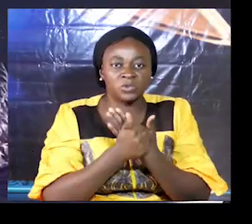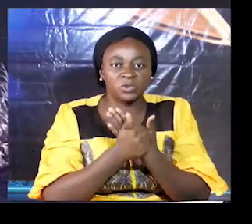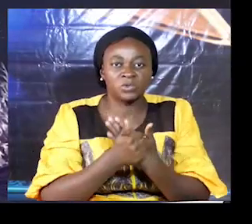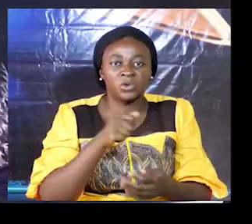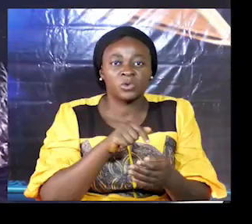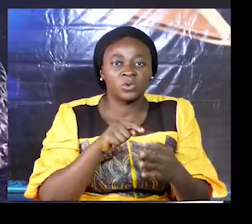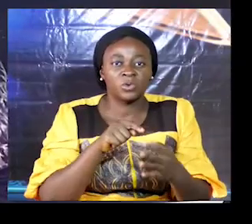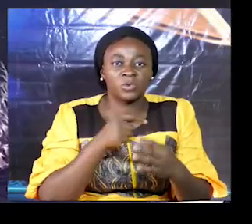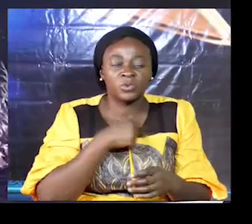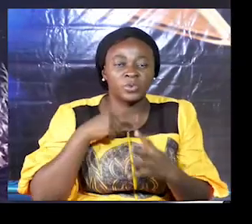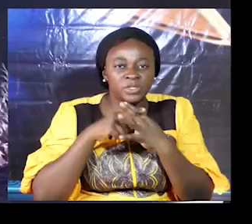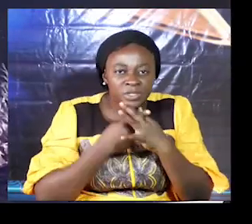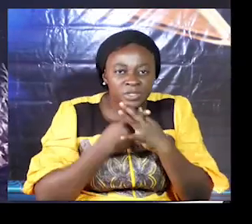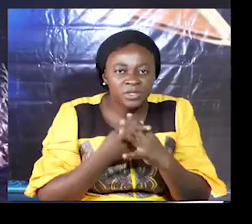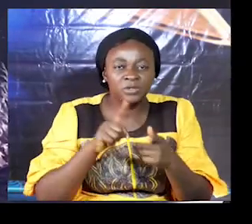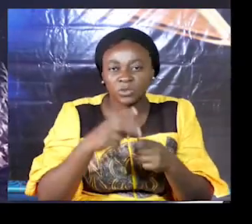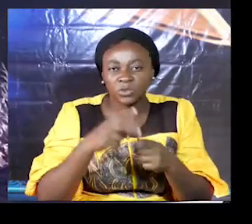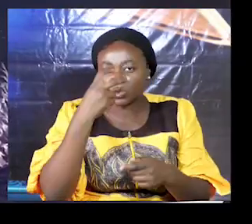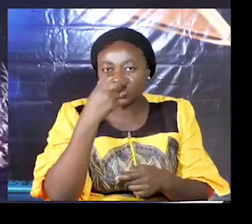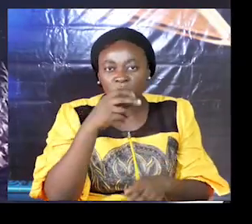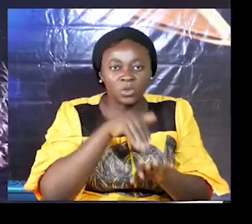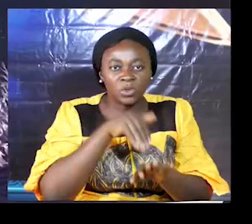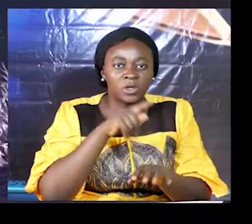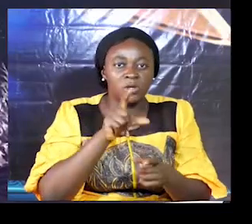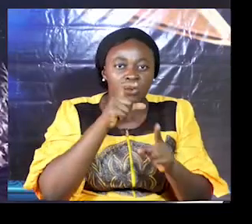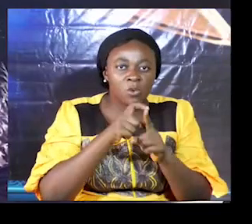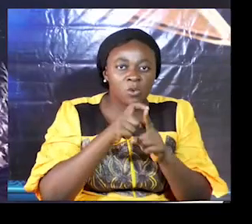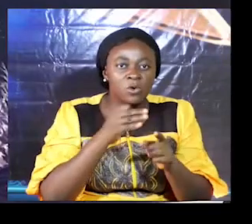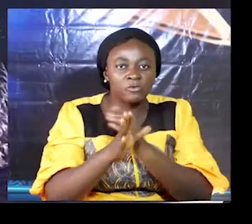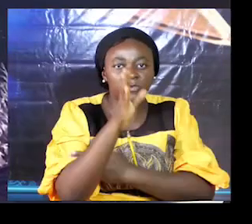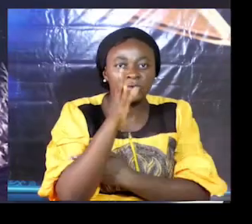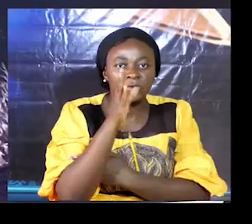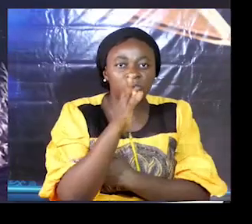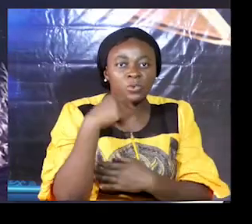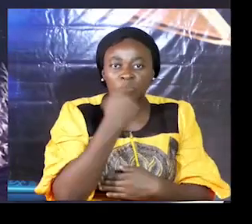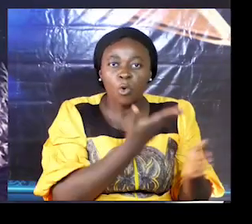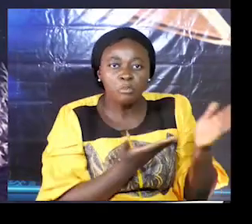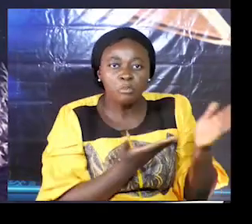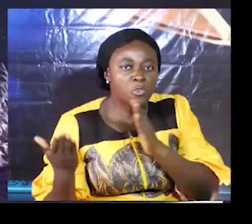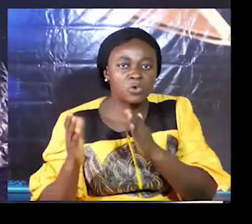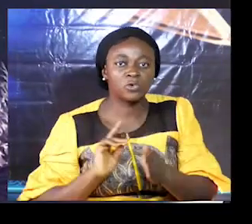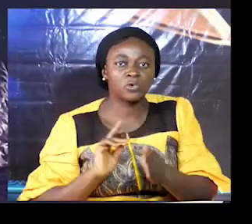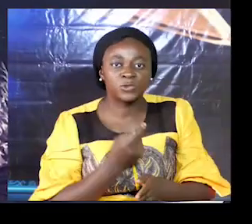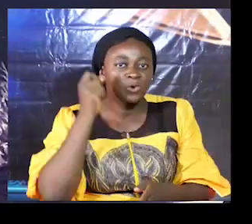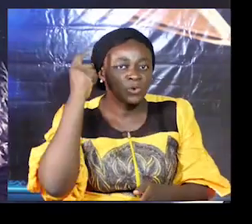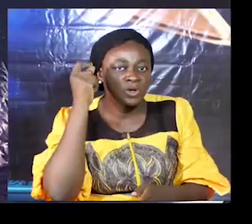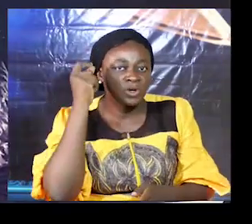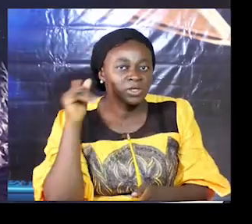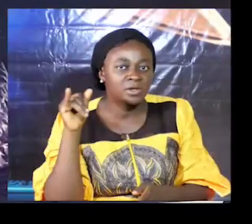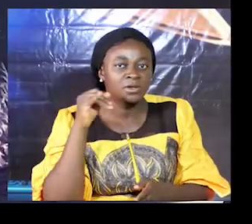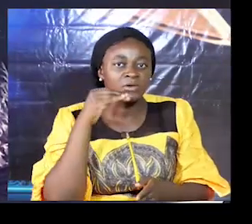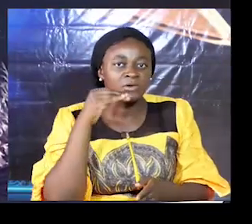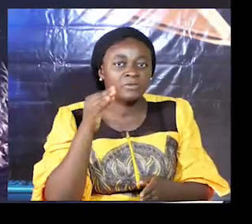the servant of the Lord, Brother Gbile Akanni, brought us understanding considering general principles of Christian